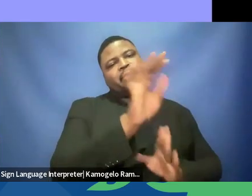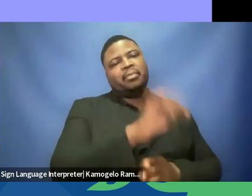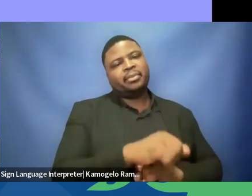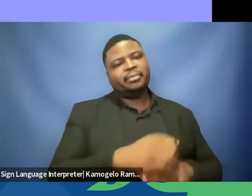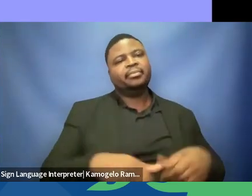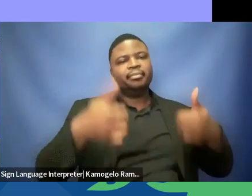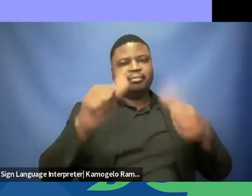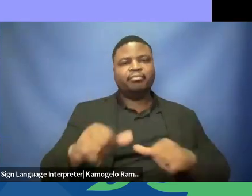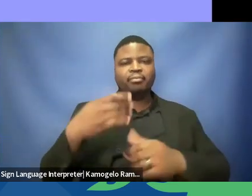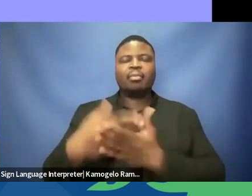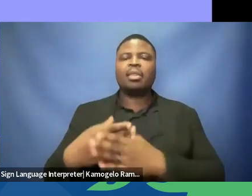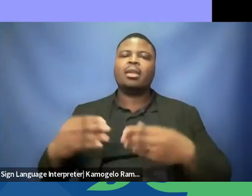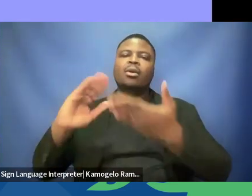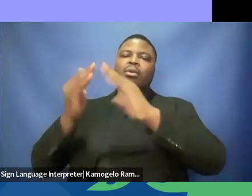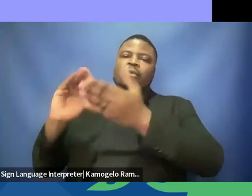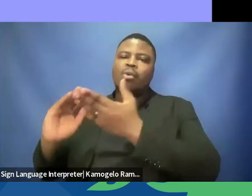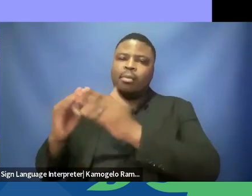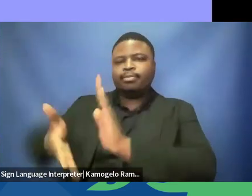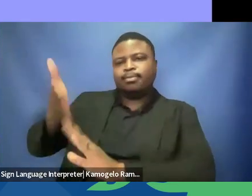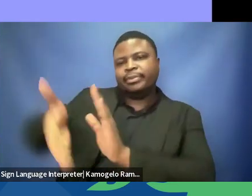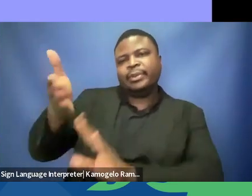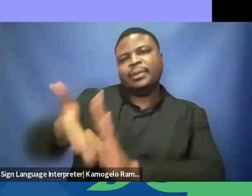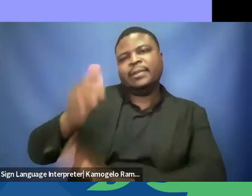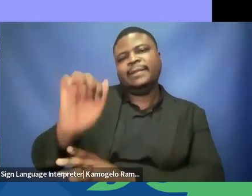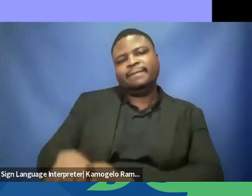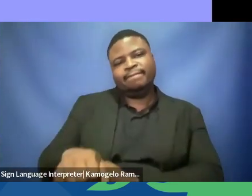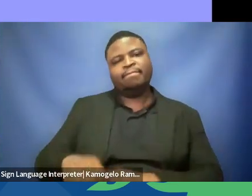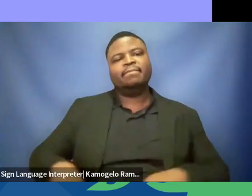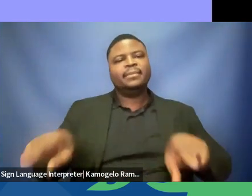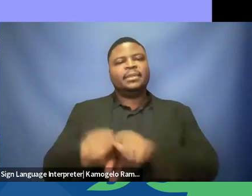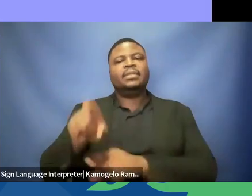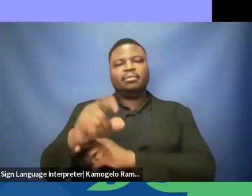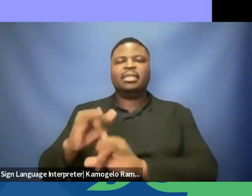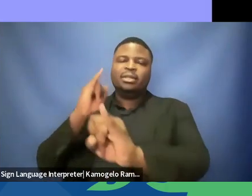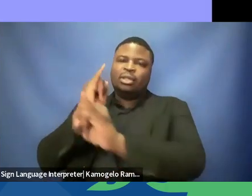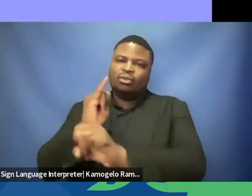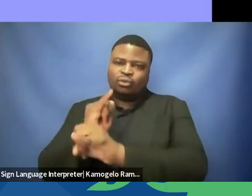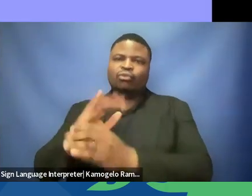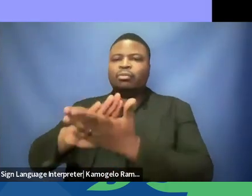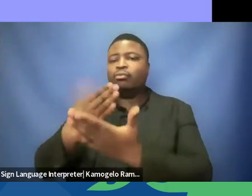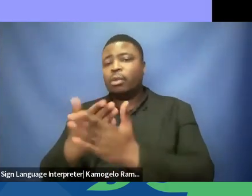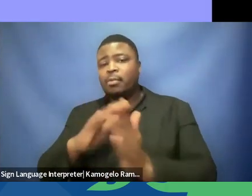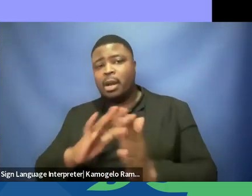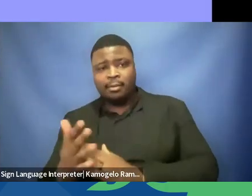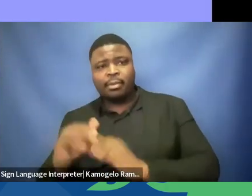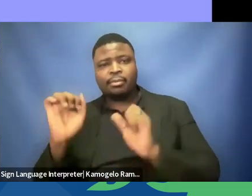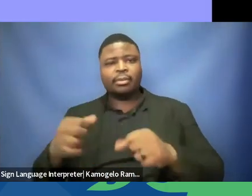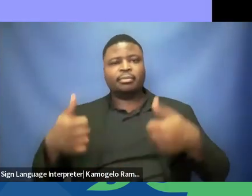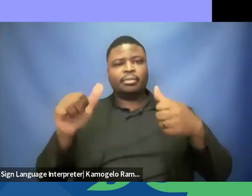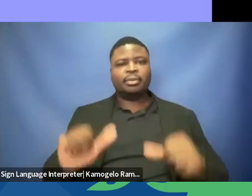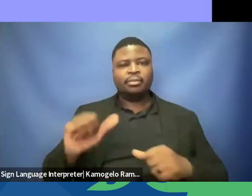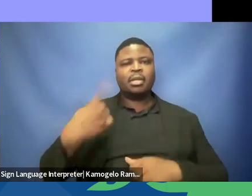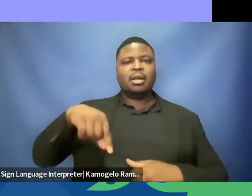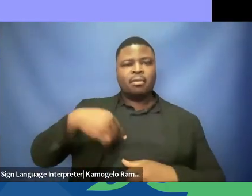had community ownership and policy advocacy and institutional integration. We also went to prison. I had the opportunity to